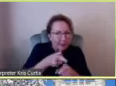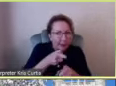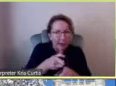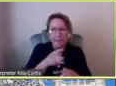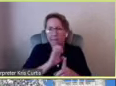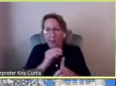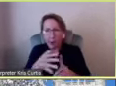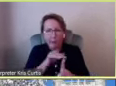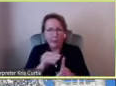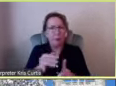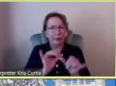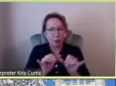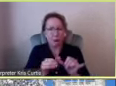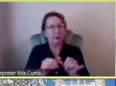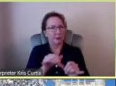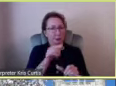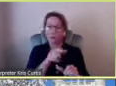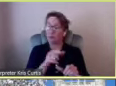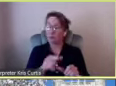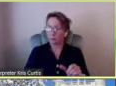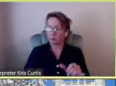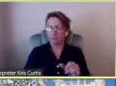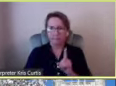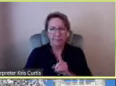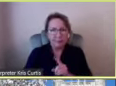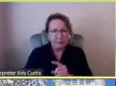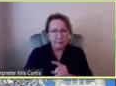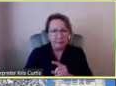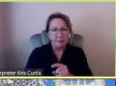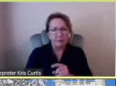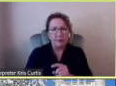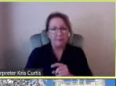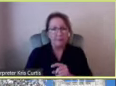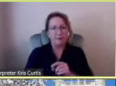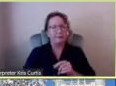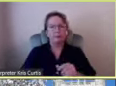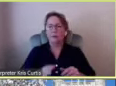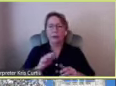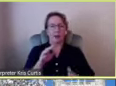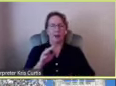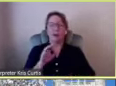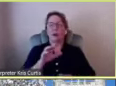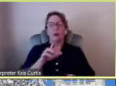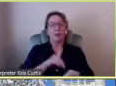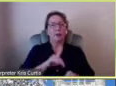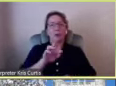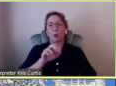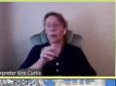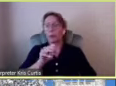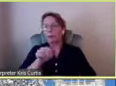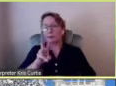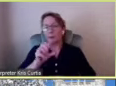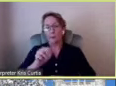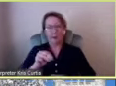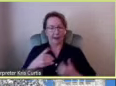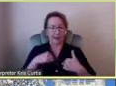a pioneer and leader on the topic of sustainable urban infrastructure systems. Dr. Ramaswamy received her PhD and MS